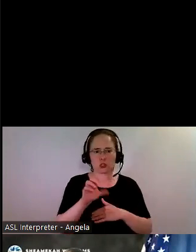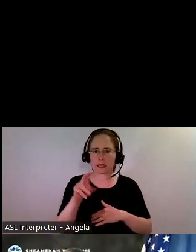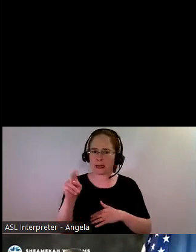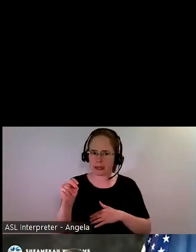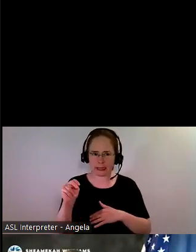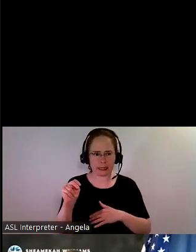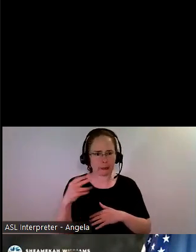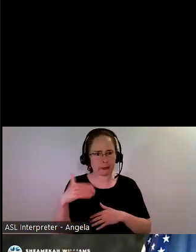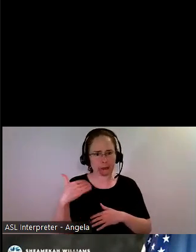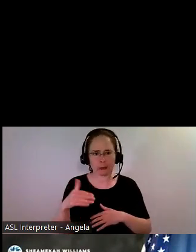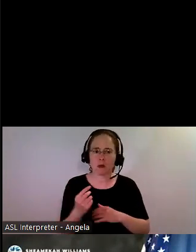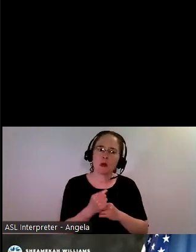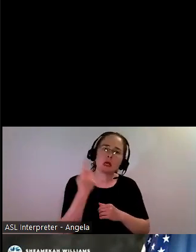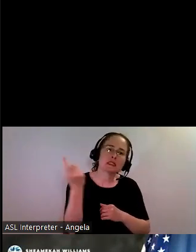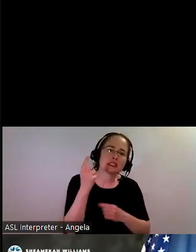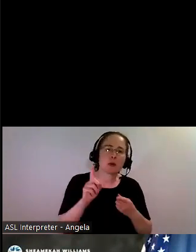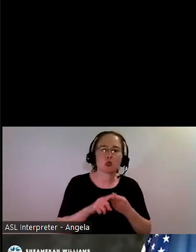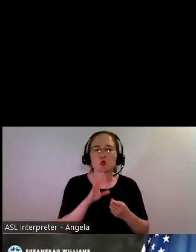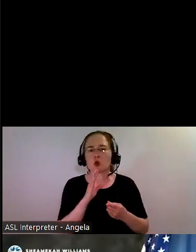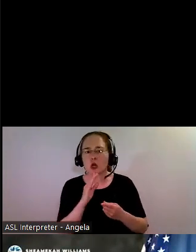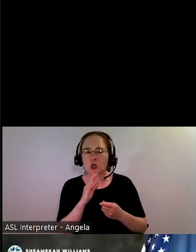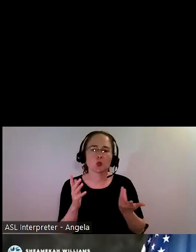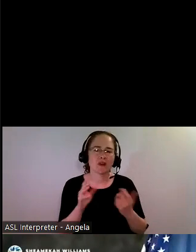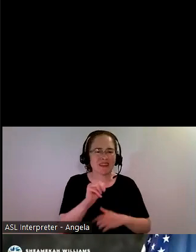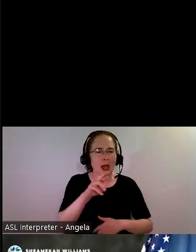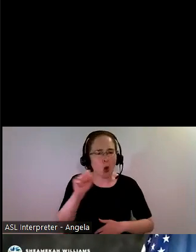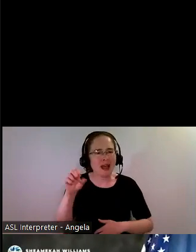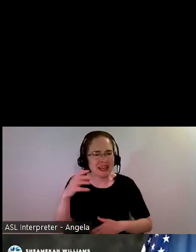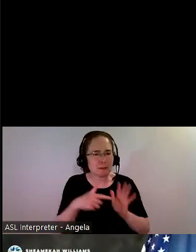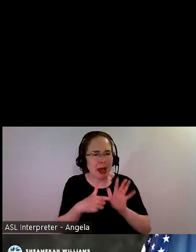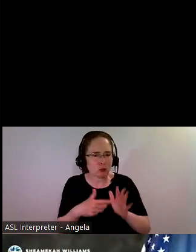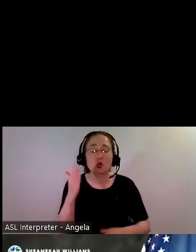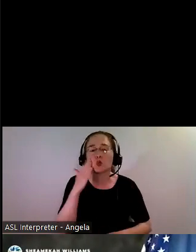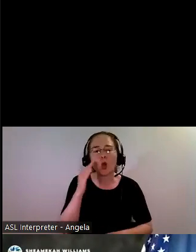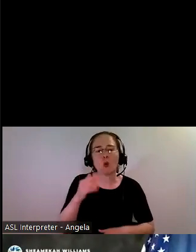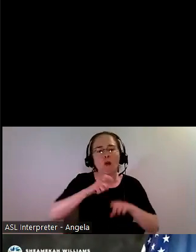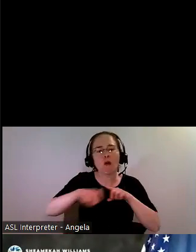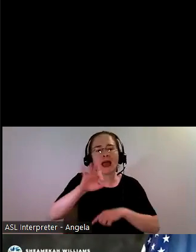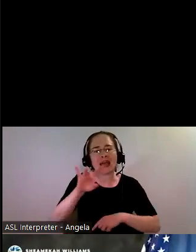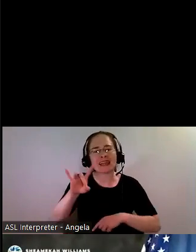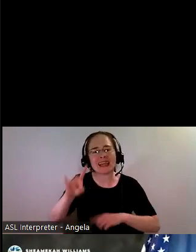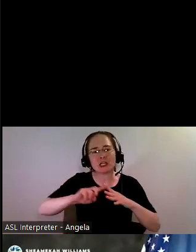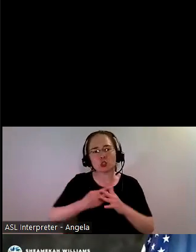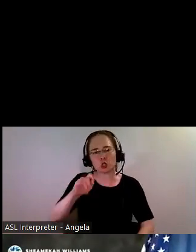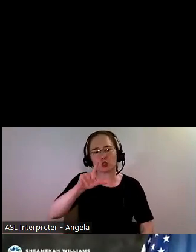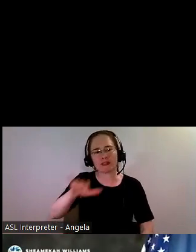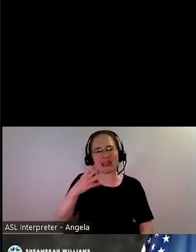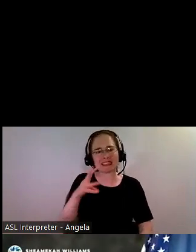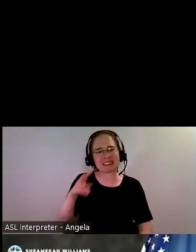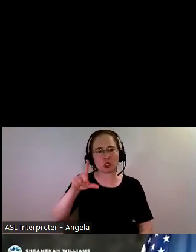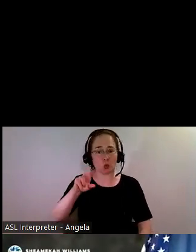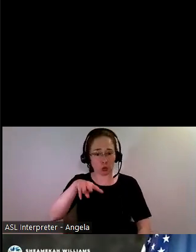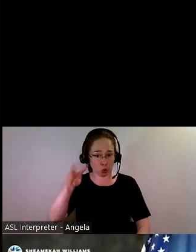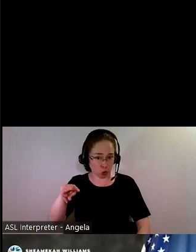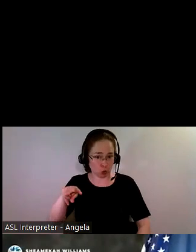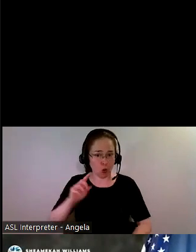Connecticut, someone to talk to really in the MRSS model. We know that 988 began in July 16 for us in 2022,